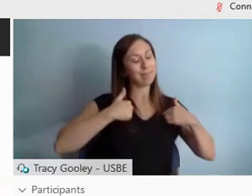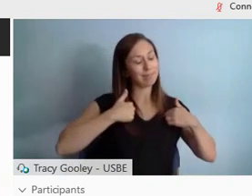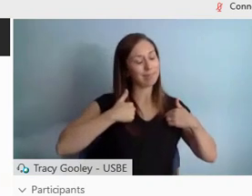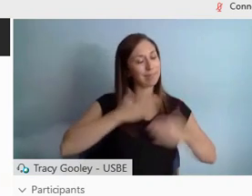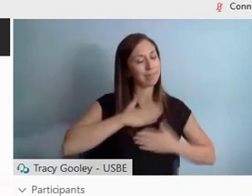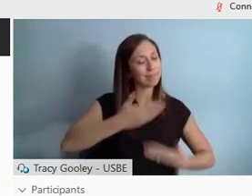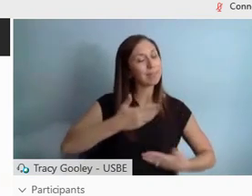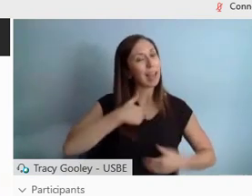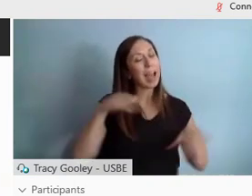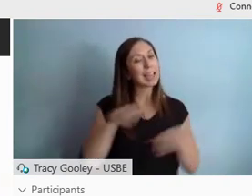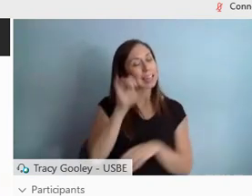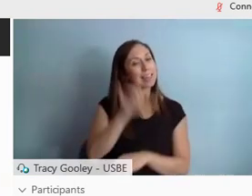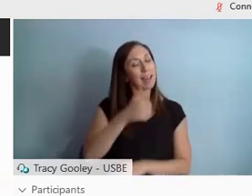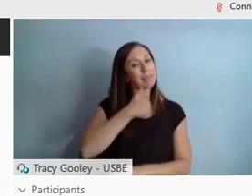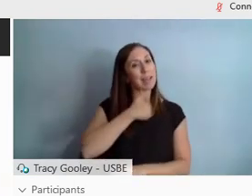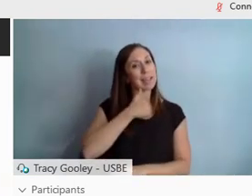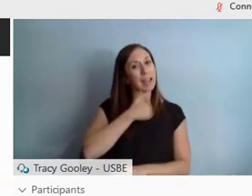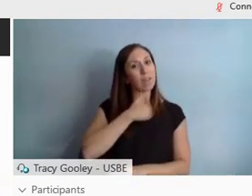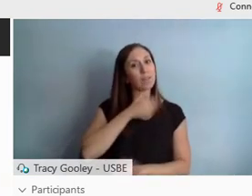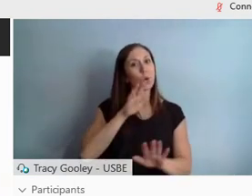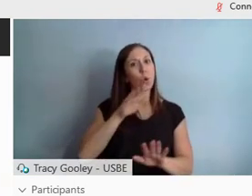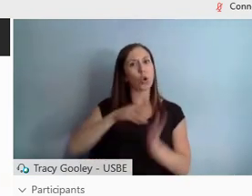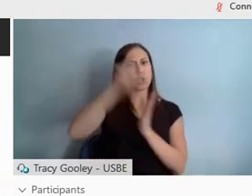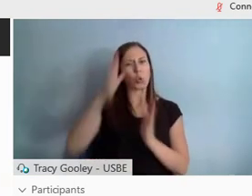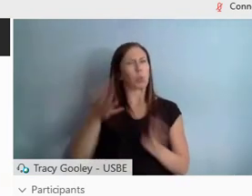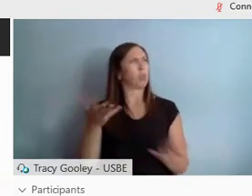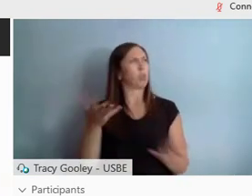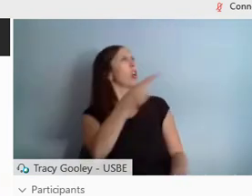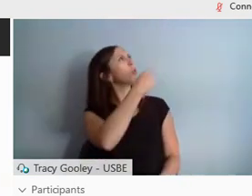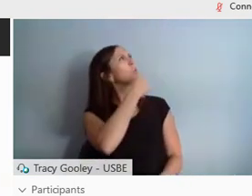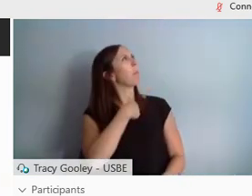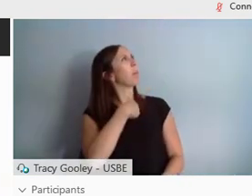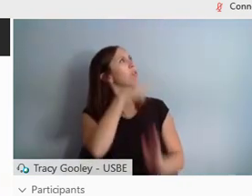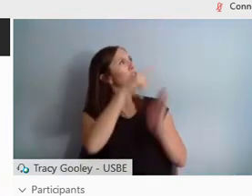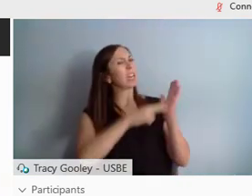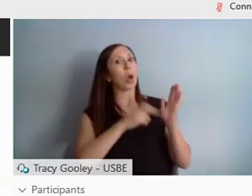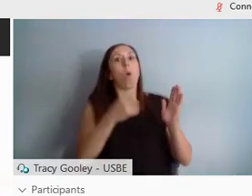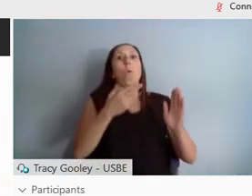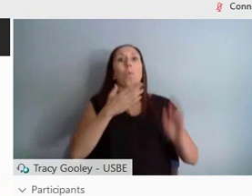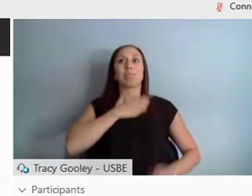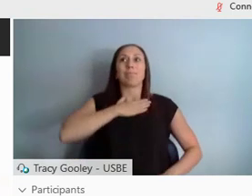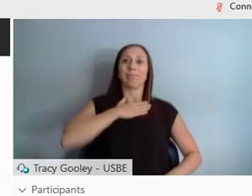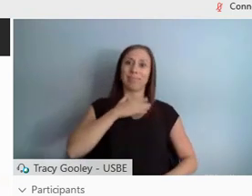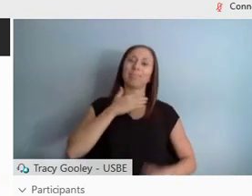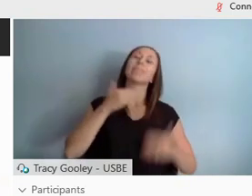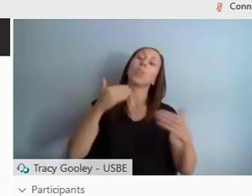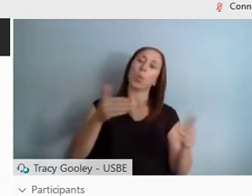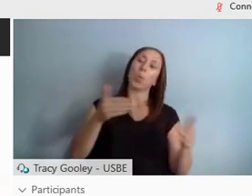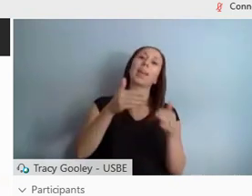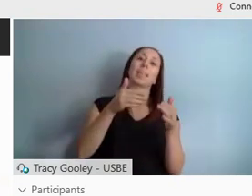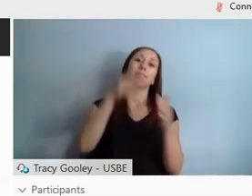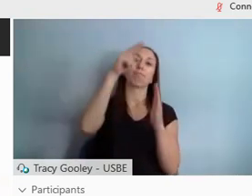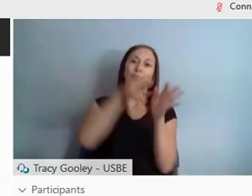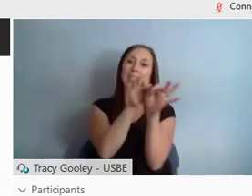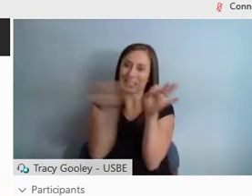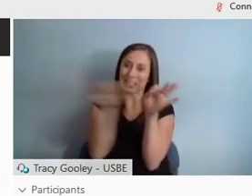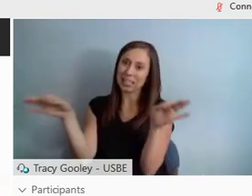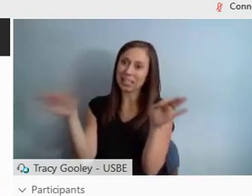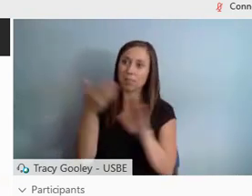when I went out and did some field testing. So just make sure that you actually read the sentence to the students before you move